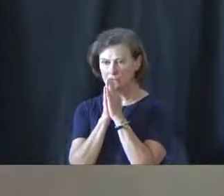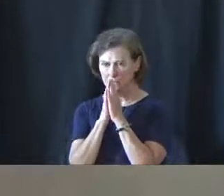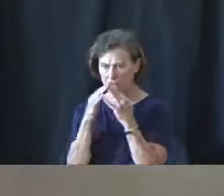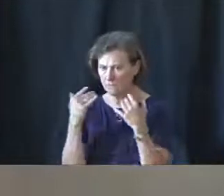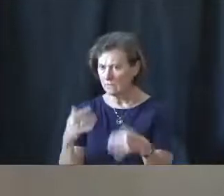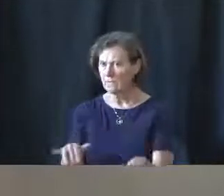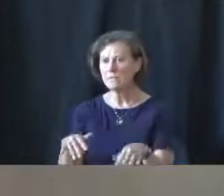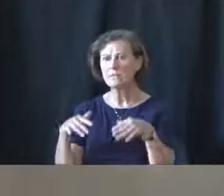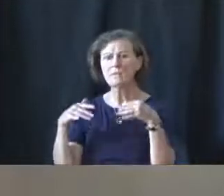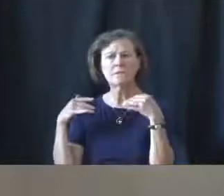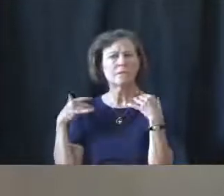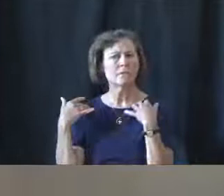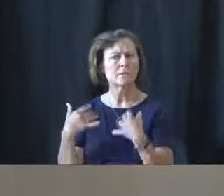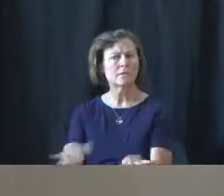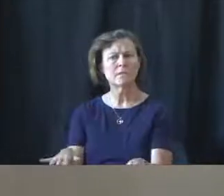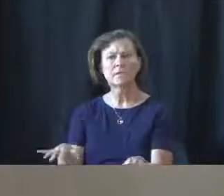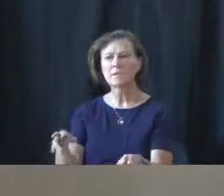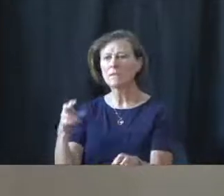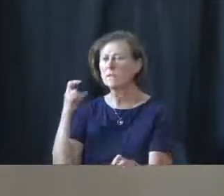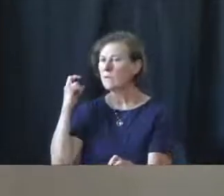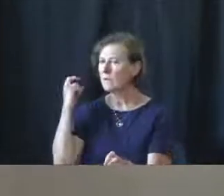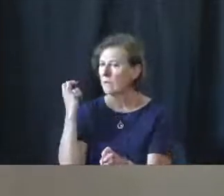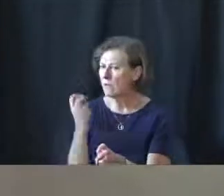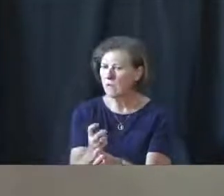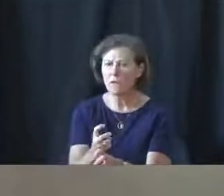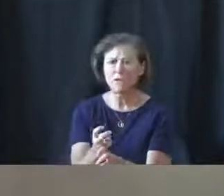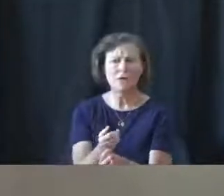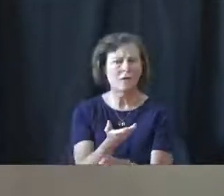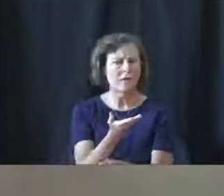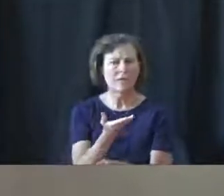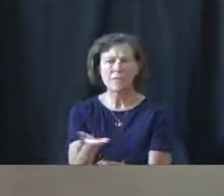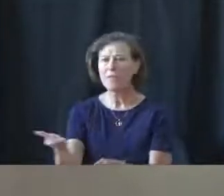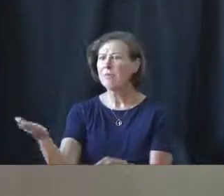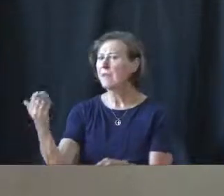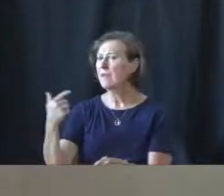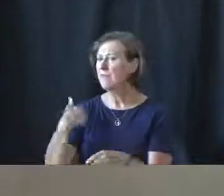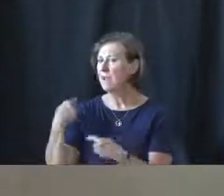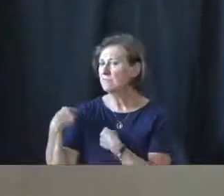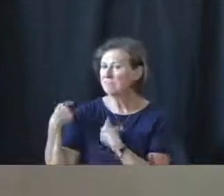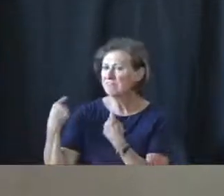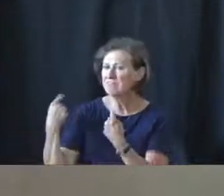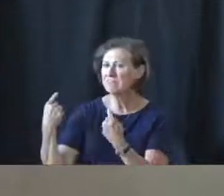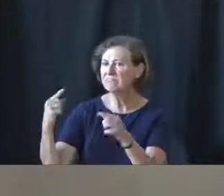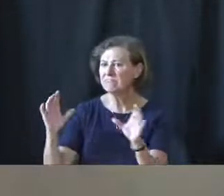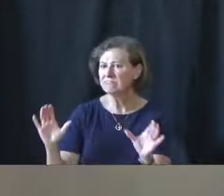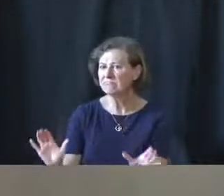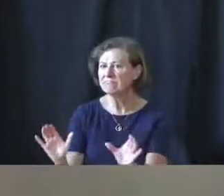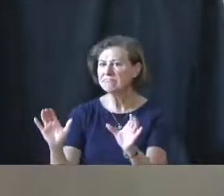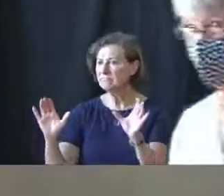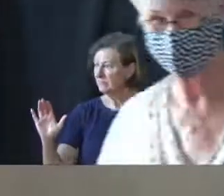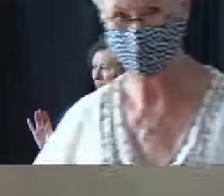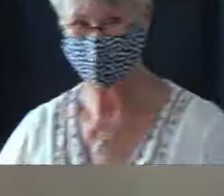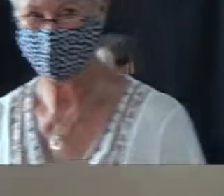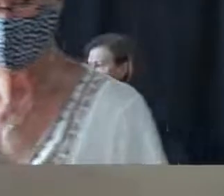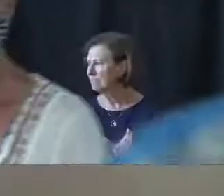It's by far the hardest thing I've ever done,